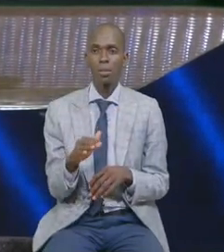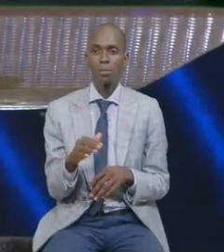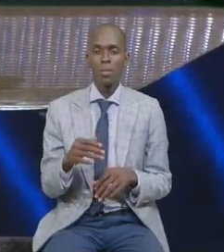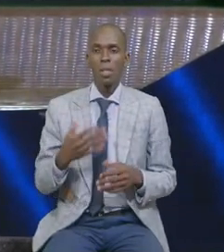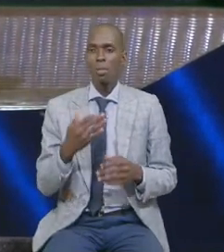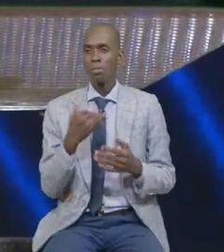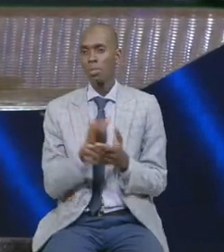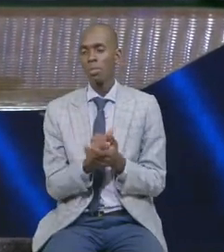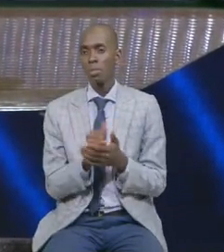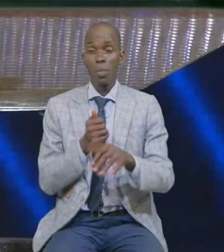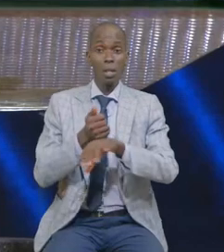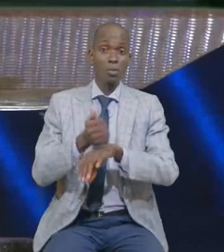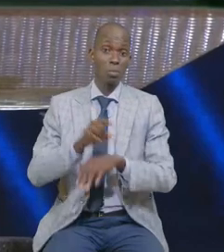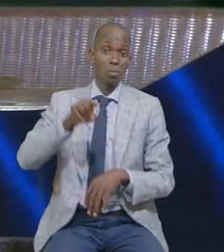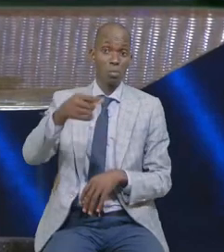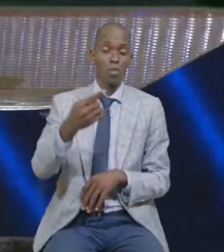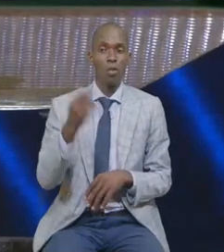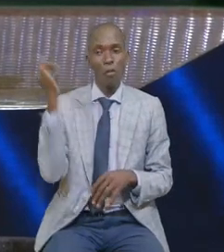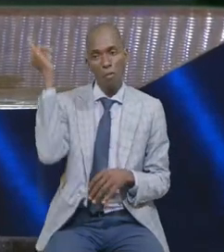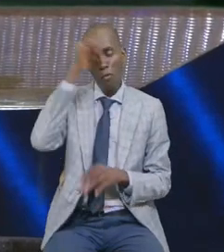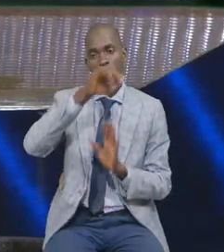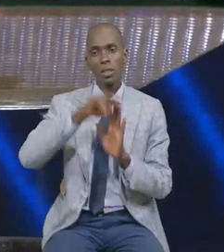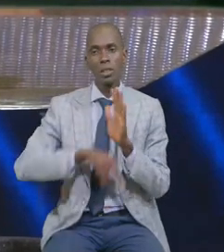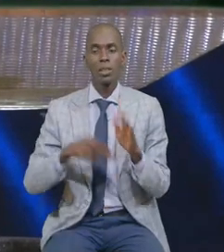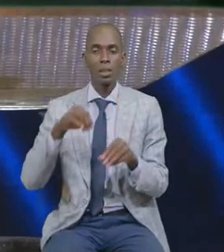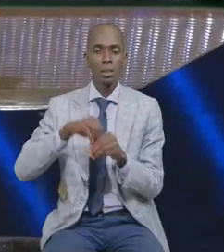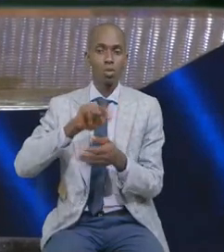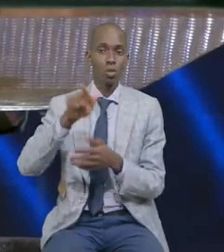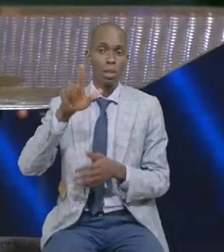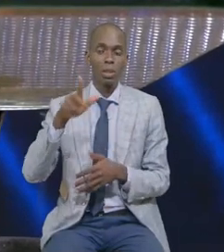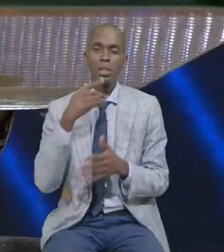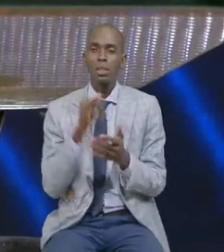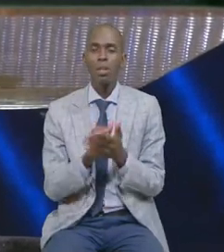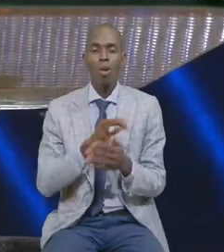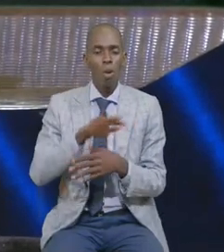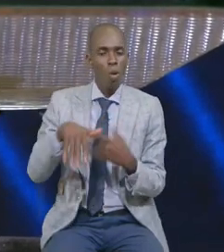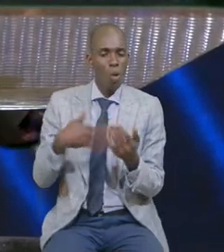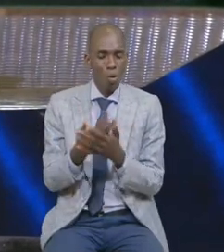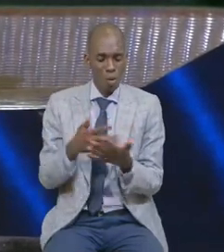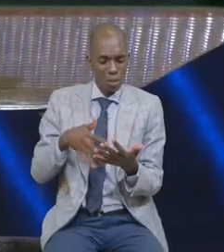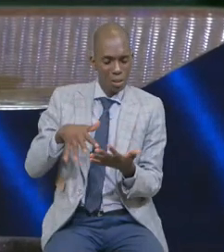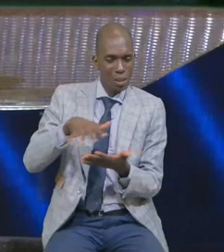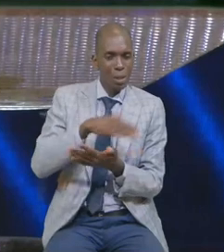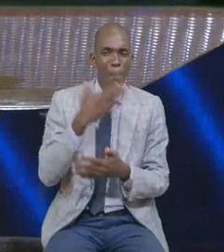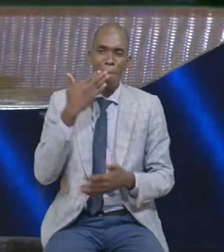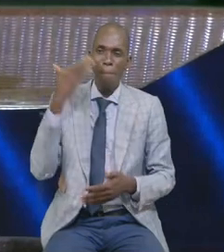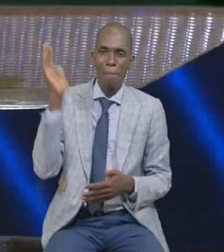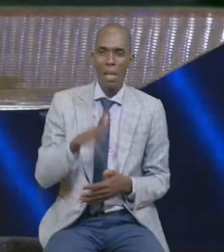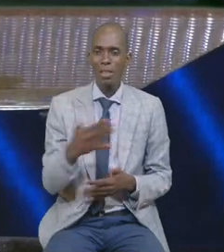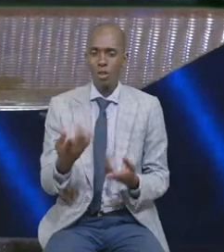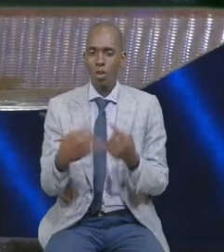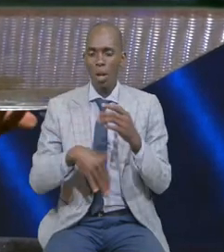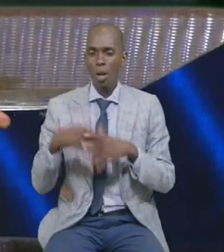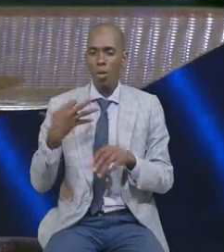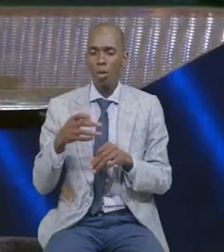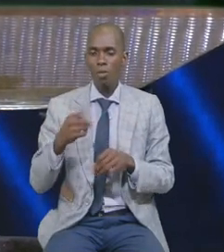pride, foolishness. Verse 23, it says, all these evil things, all the evil things coming out of the heart,